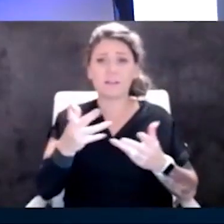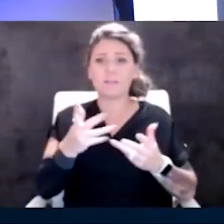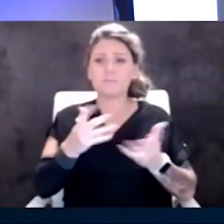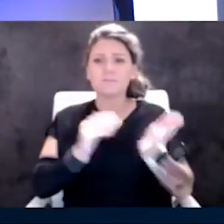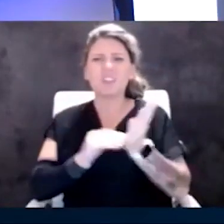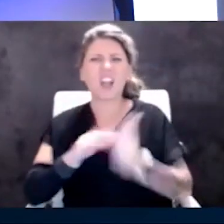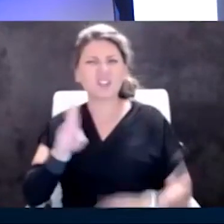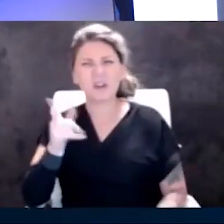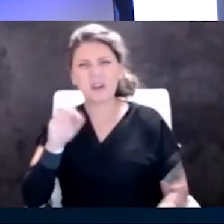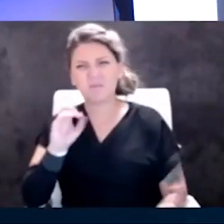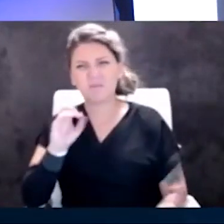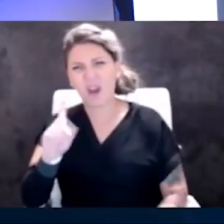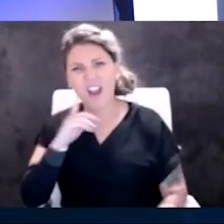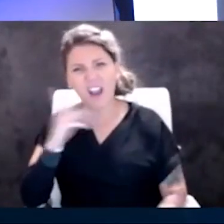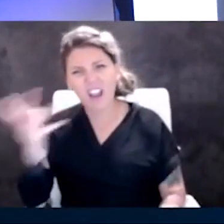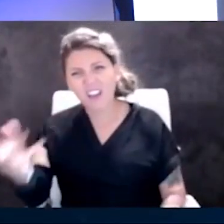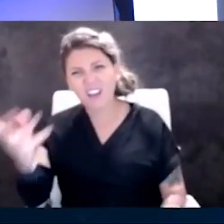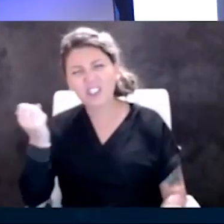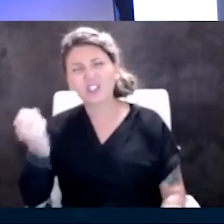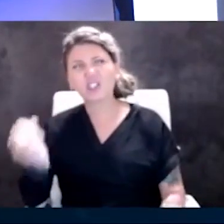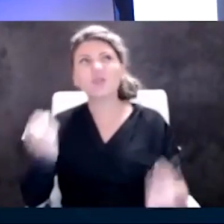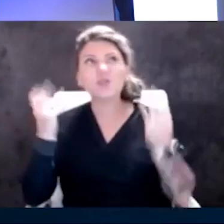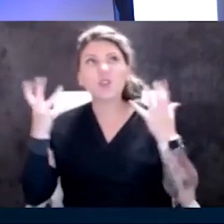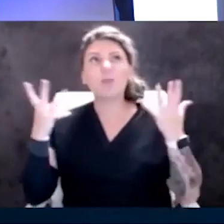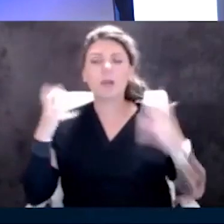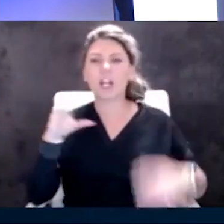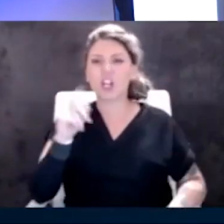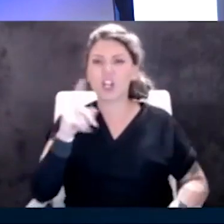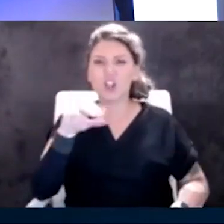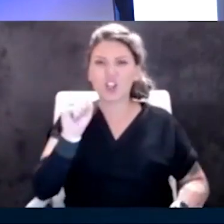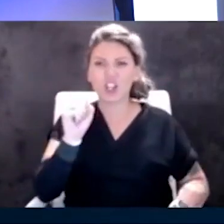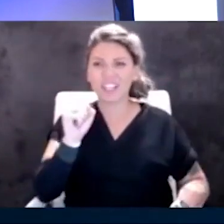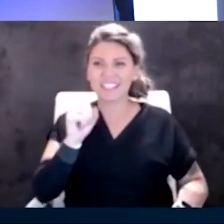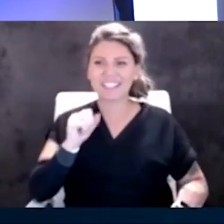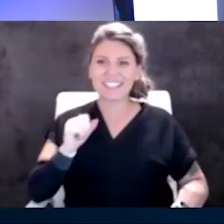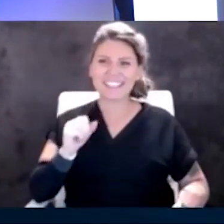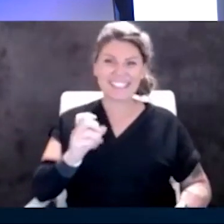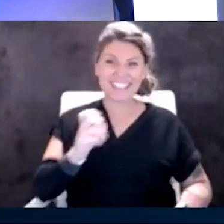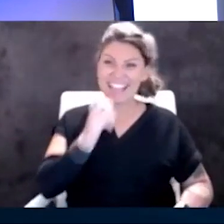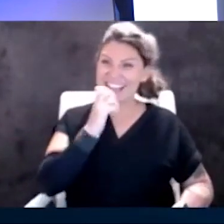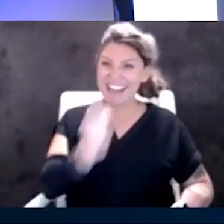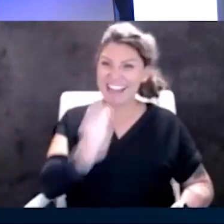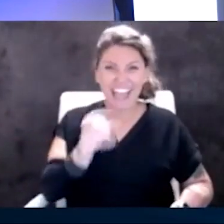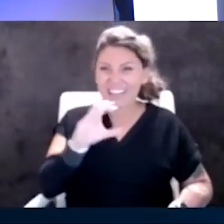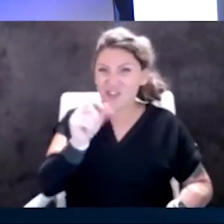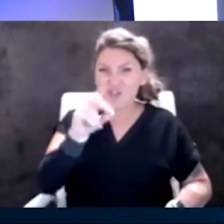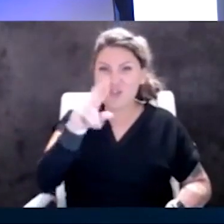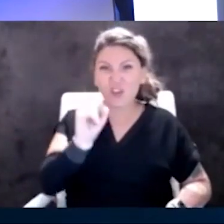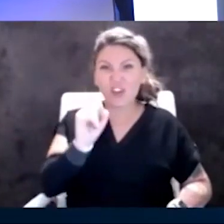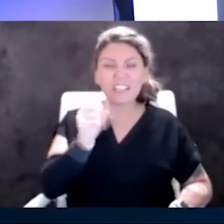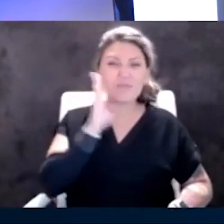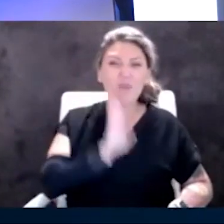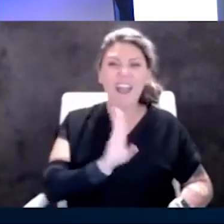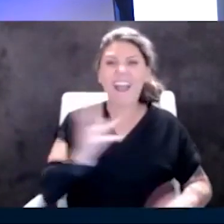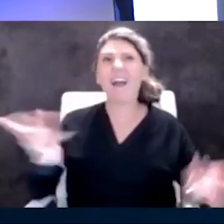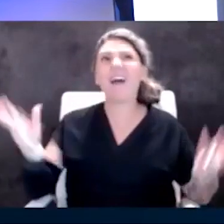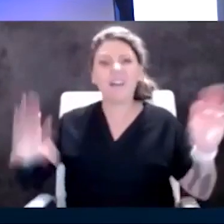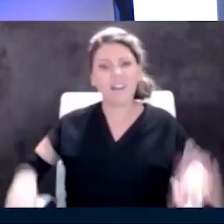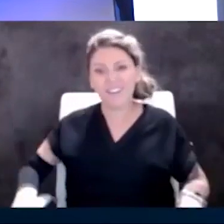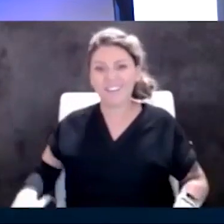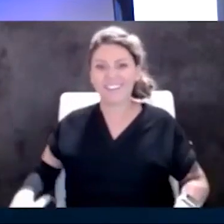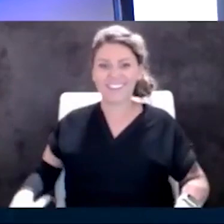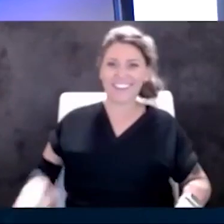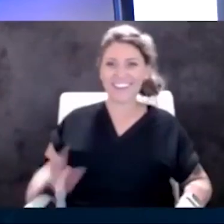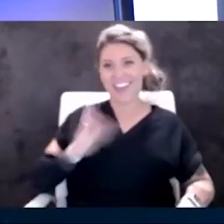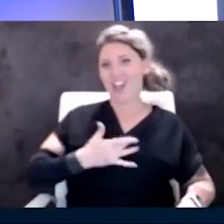say there are too many Chris's in this world? Oh, yeah. I was talking with Chris Brown Dr. today. Chris Brown, Dr. Jonathan Pike. One of our favorite hospitalists. You know, it's word